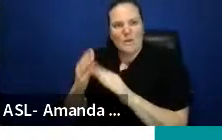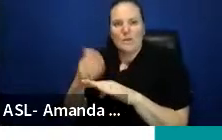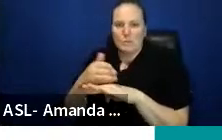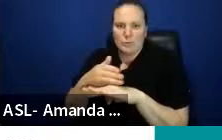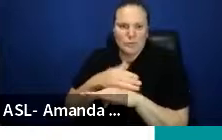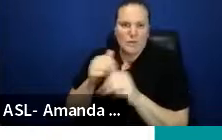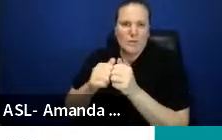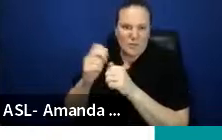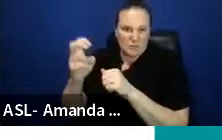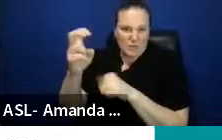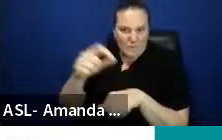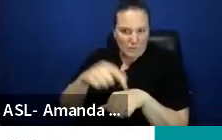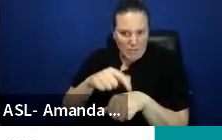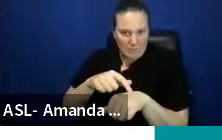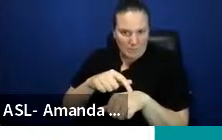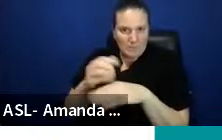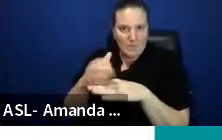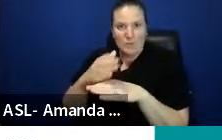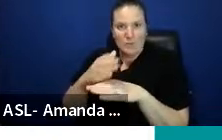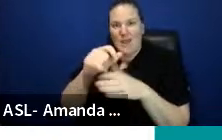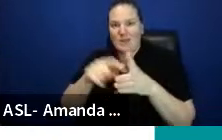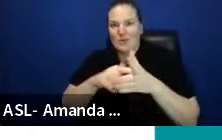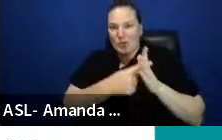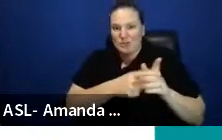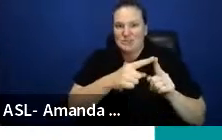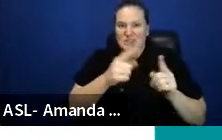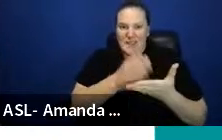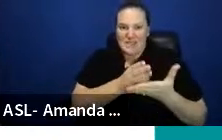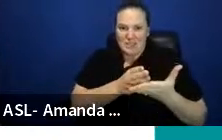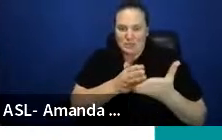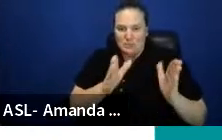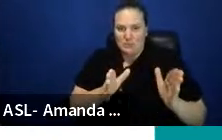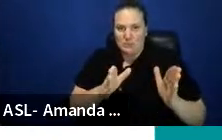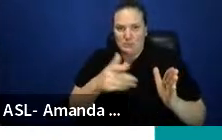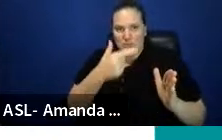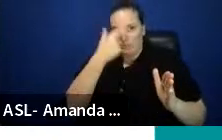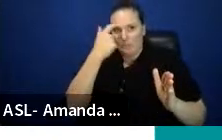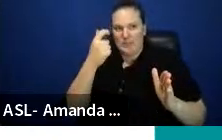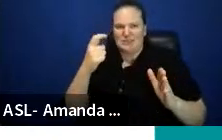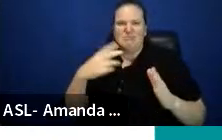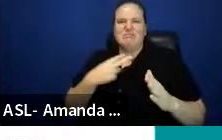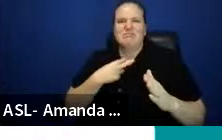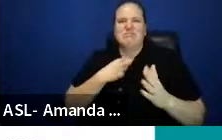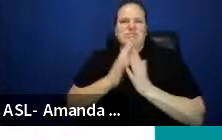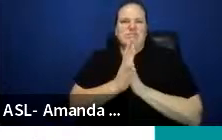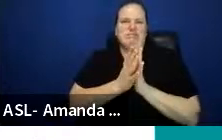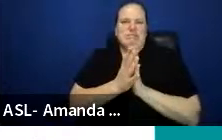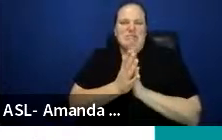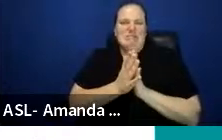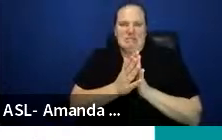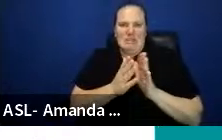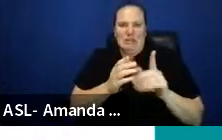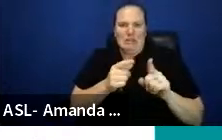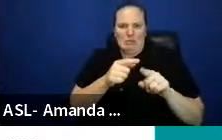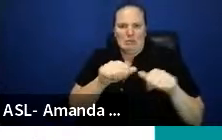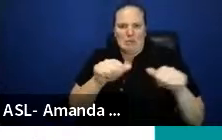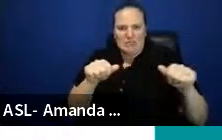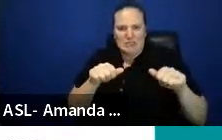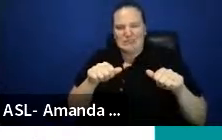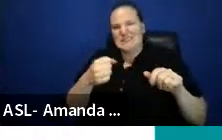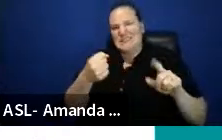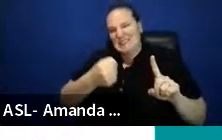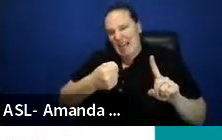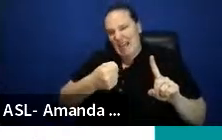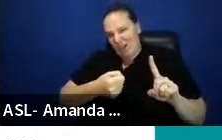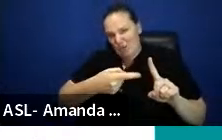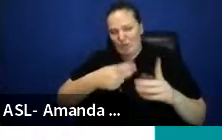improvement in travel times between this origin and destination barrier because there are other bottlenecks in the region, specifically south of the